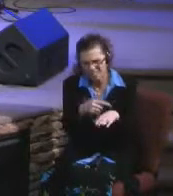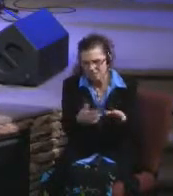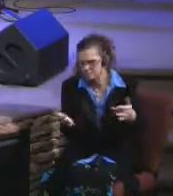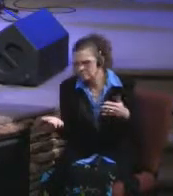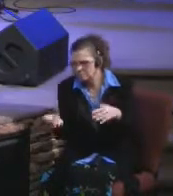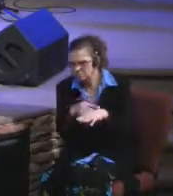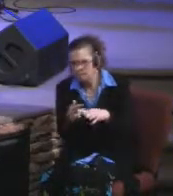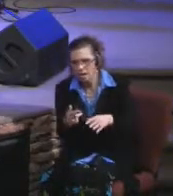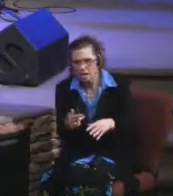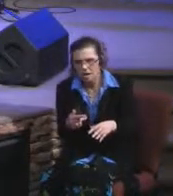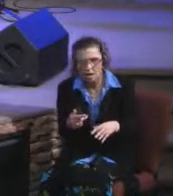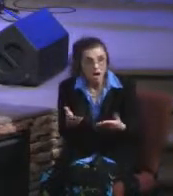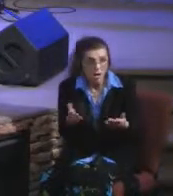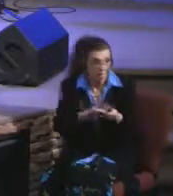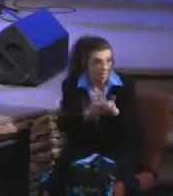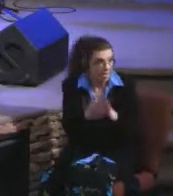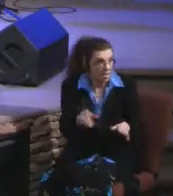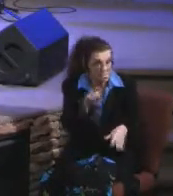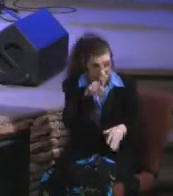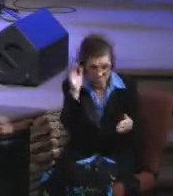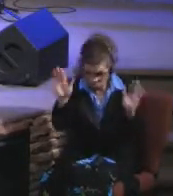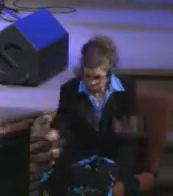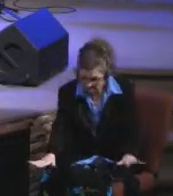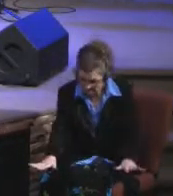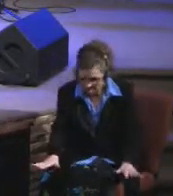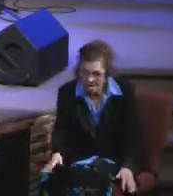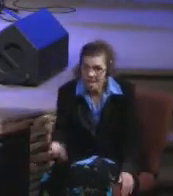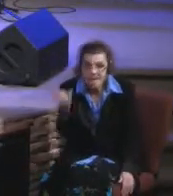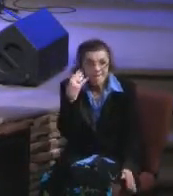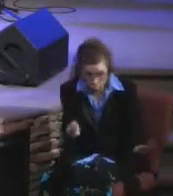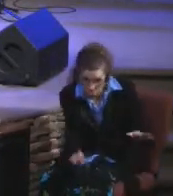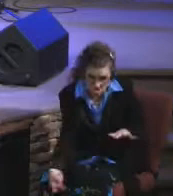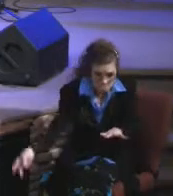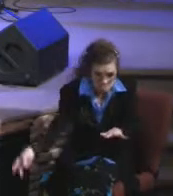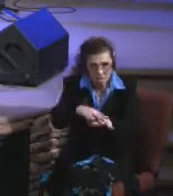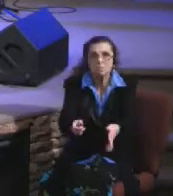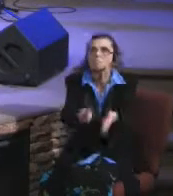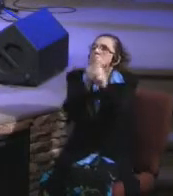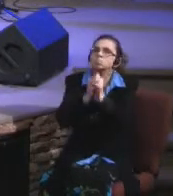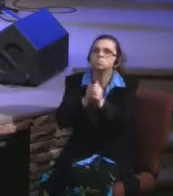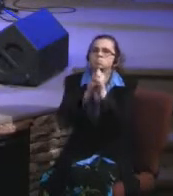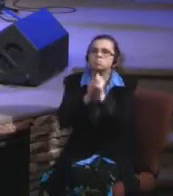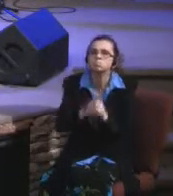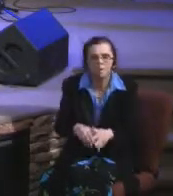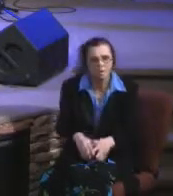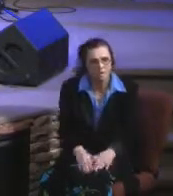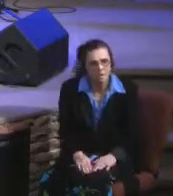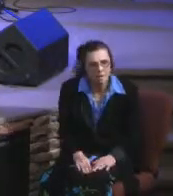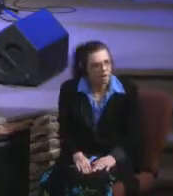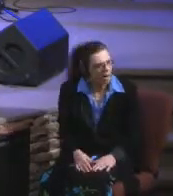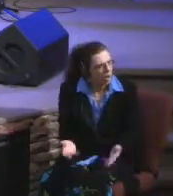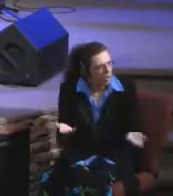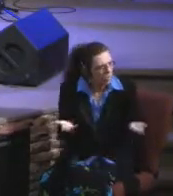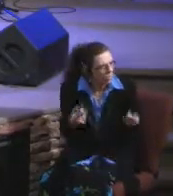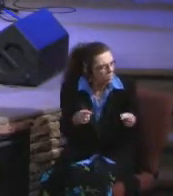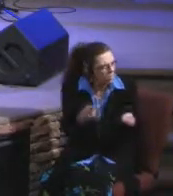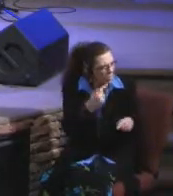failure in that is if you stay down. If you'll get back up and repent, listen, God will say, what are you talking about? I don't even know what you're talking